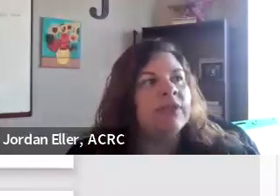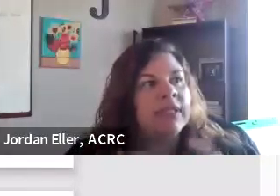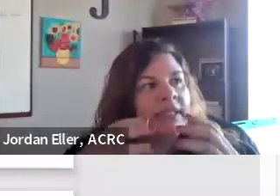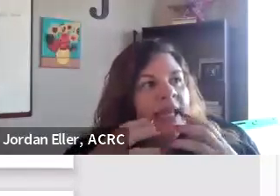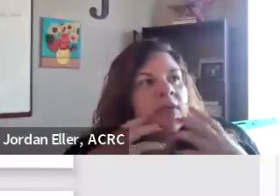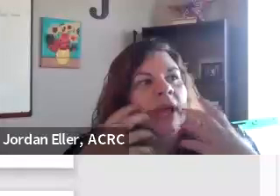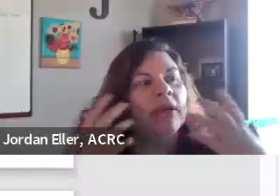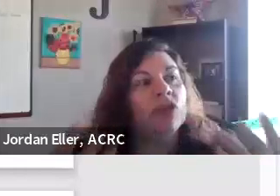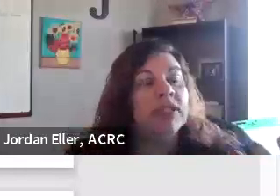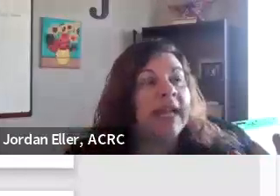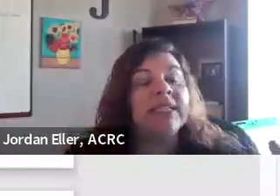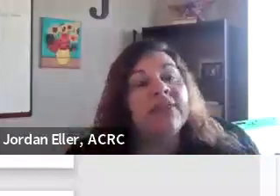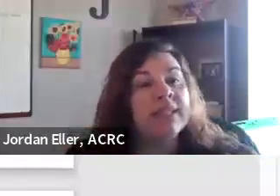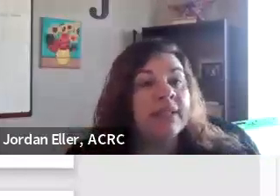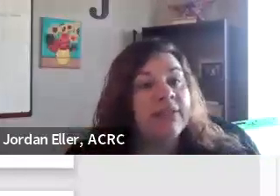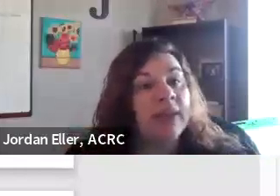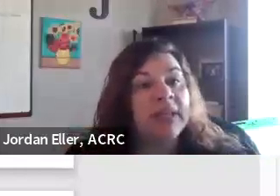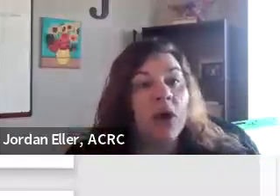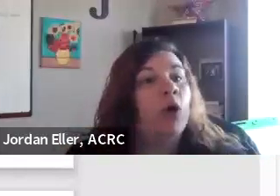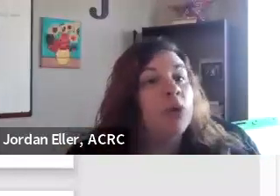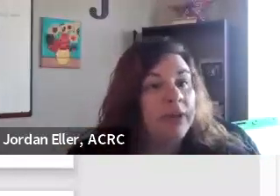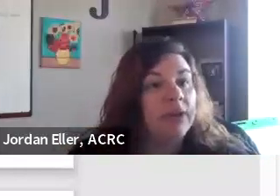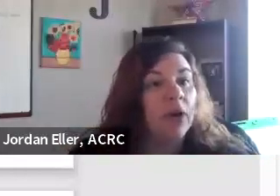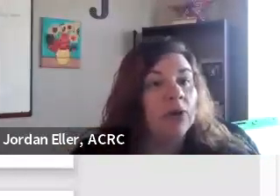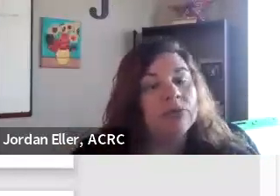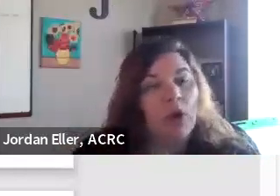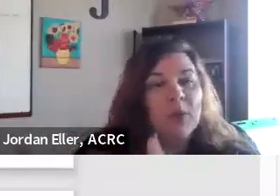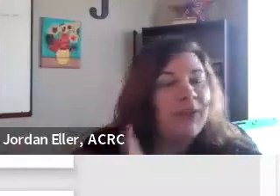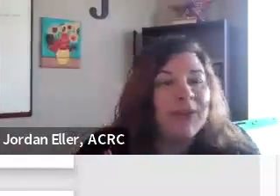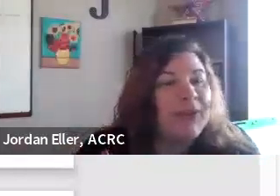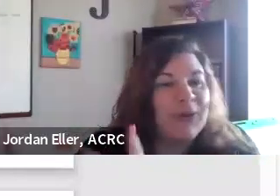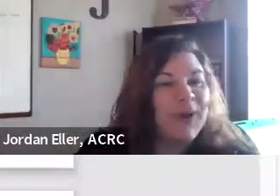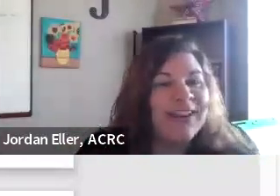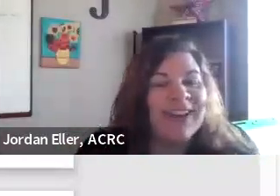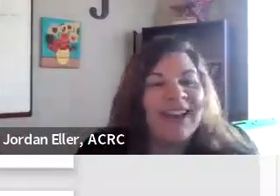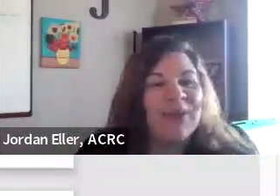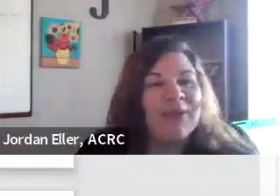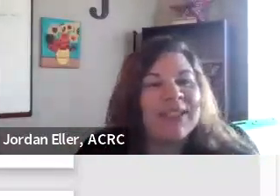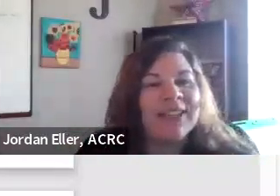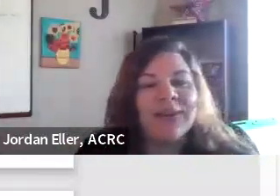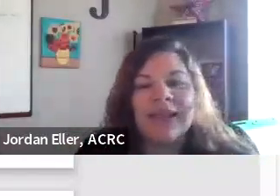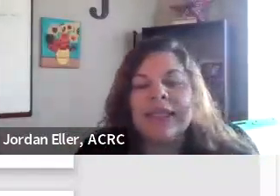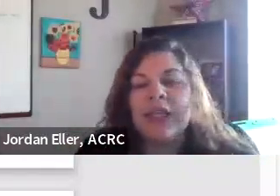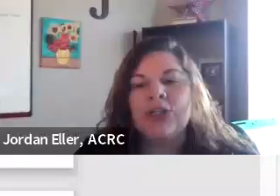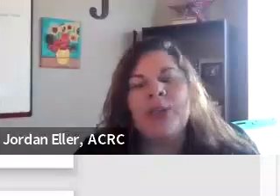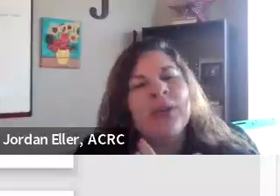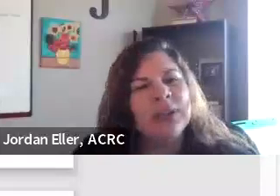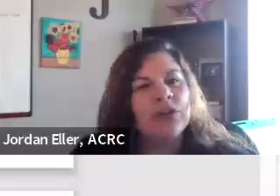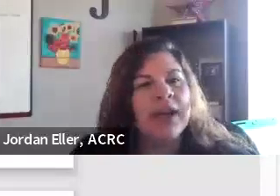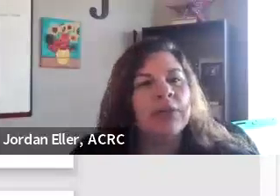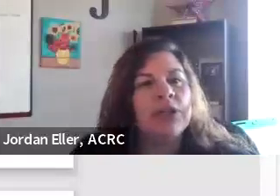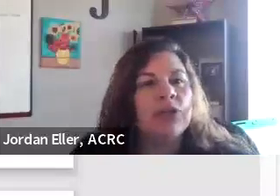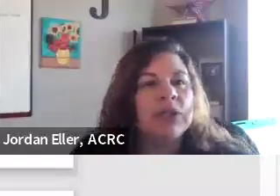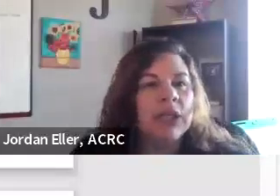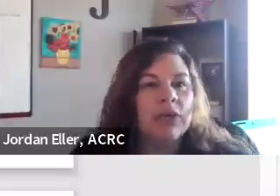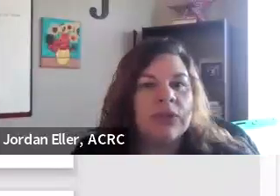dental services and just activities in the family home or in their own home if they're an adult, right, or any whatever setting they're in, so that we can really